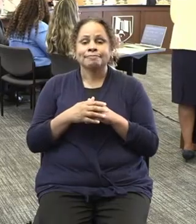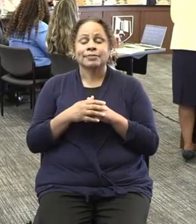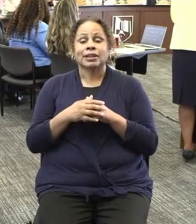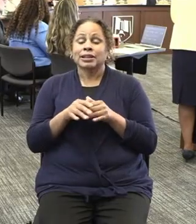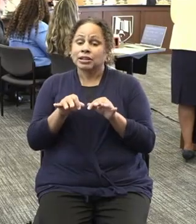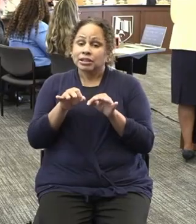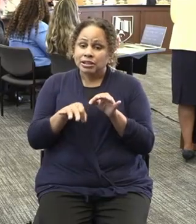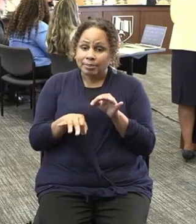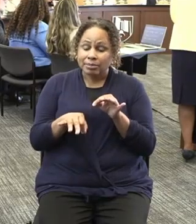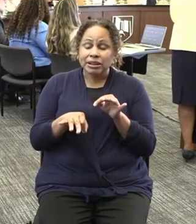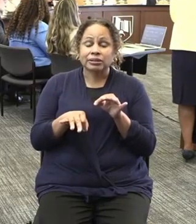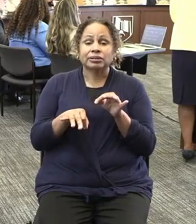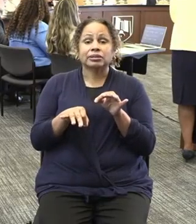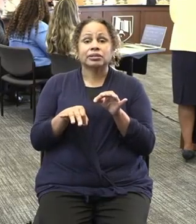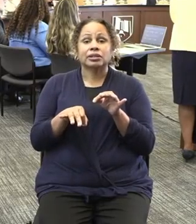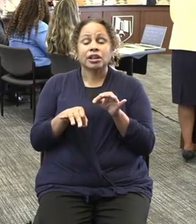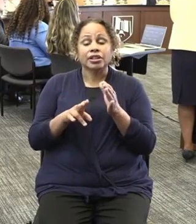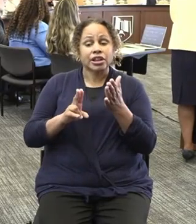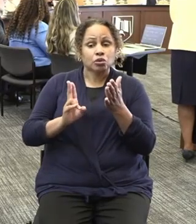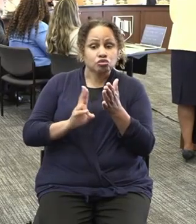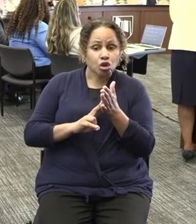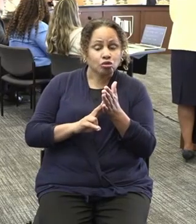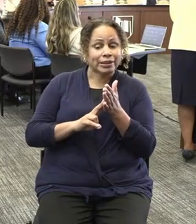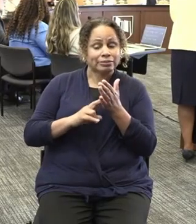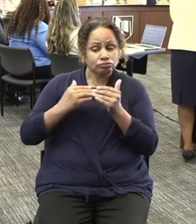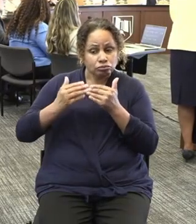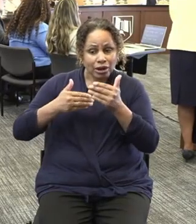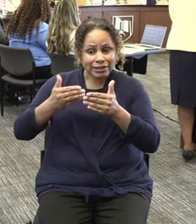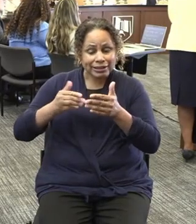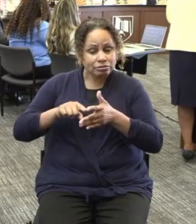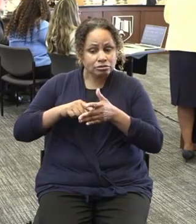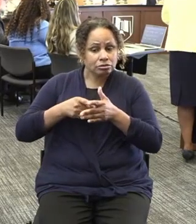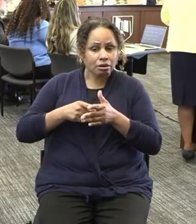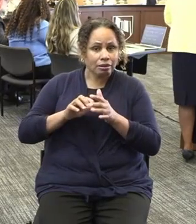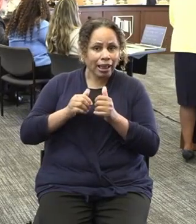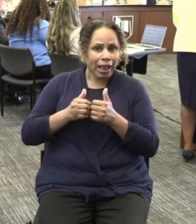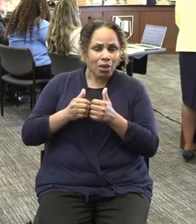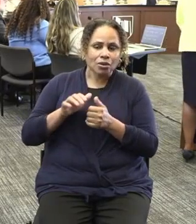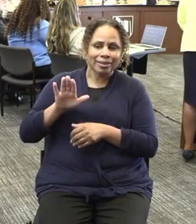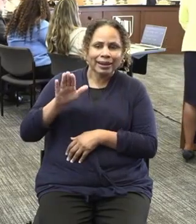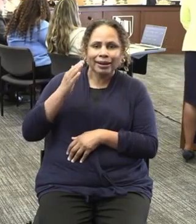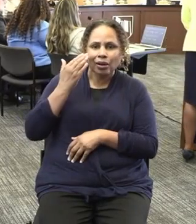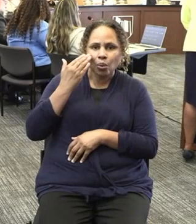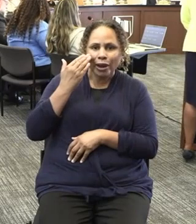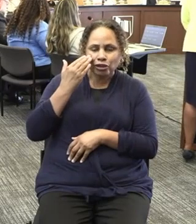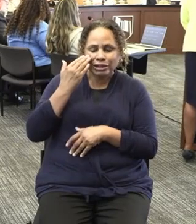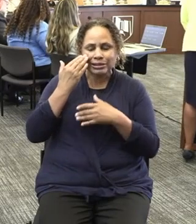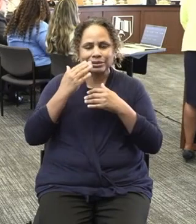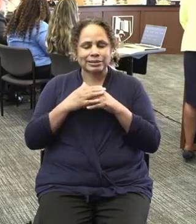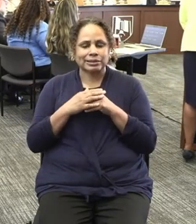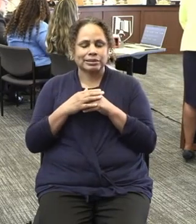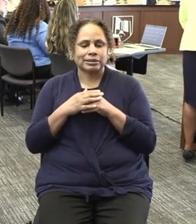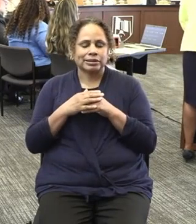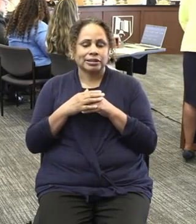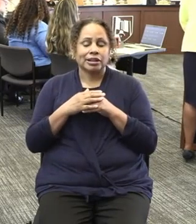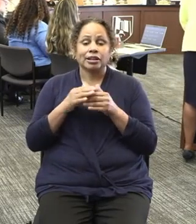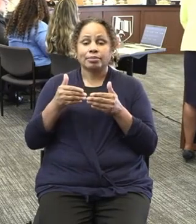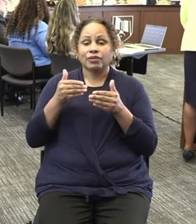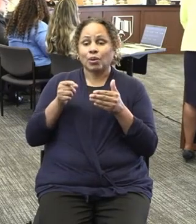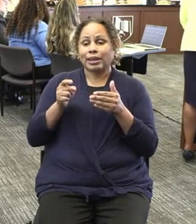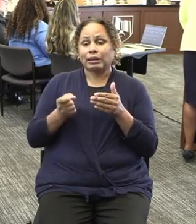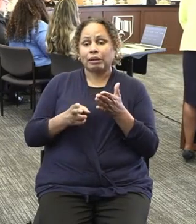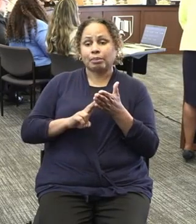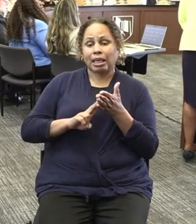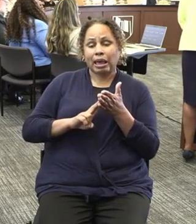funnel begins with awareness. So before a student can apply, enroll, or even complete a